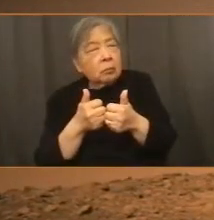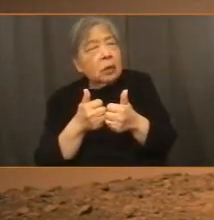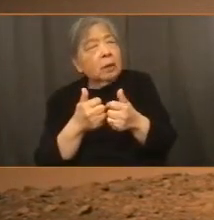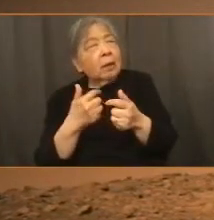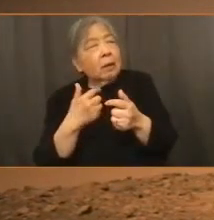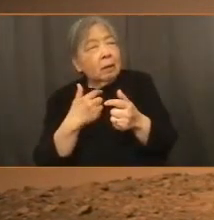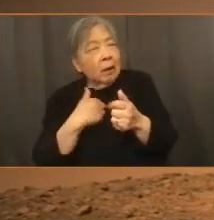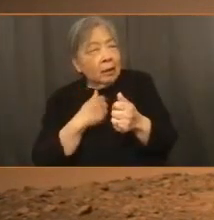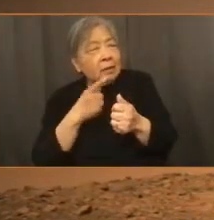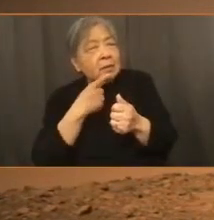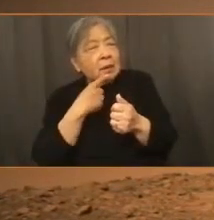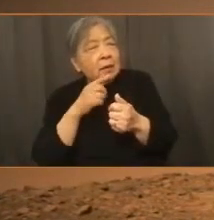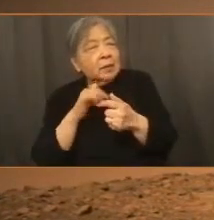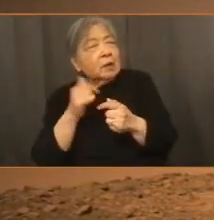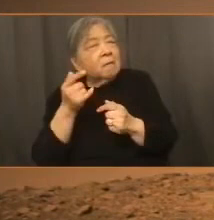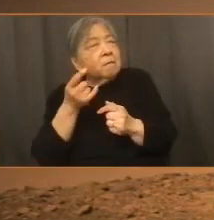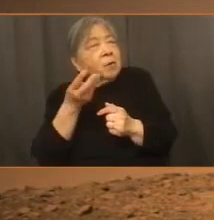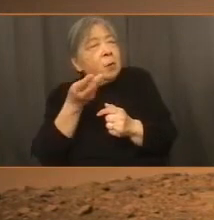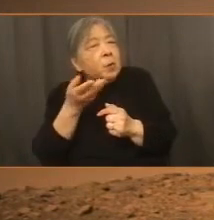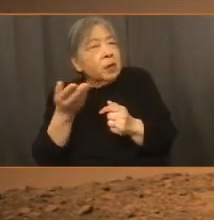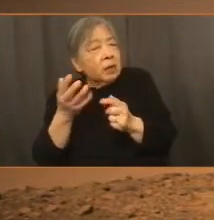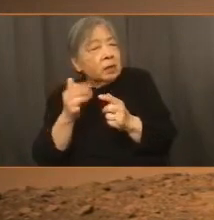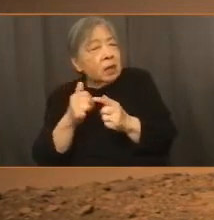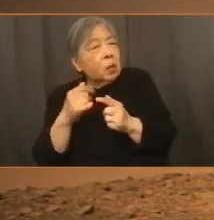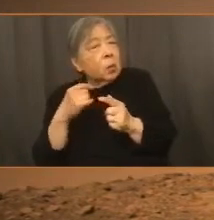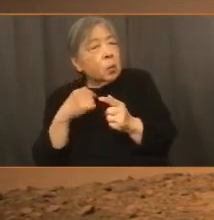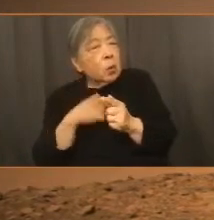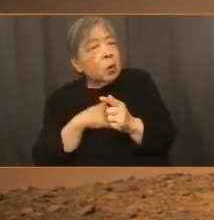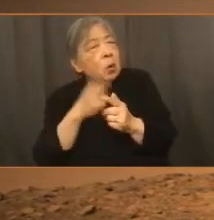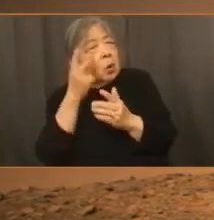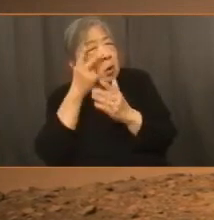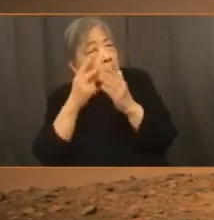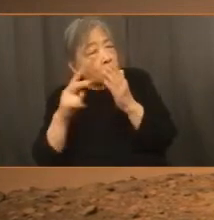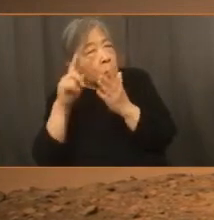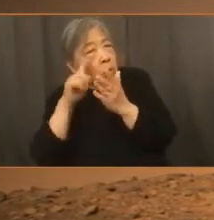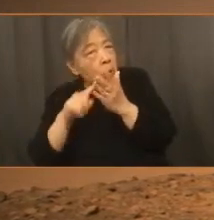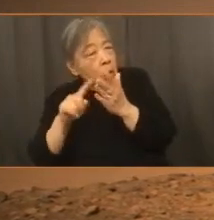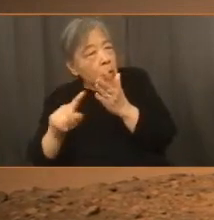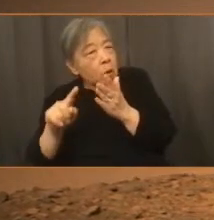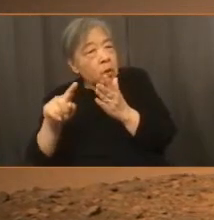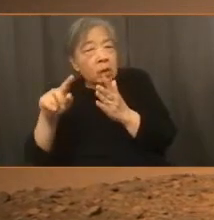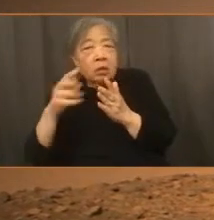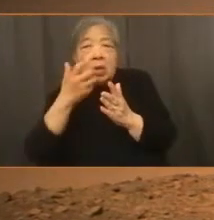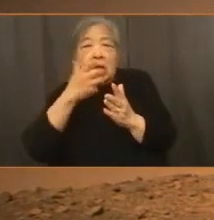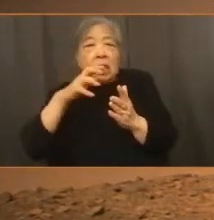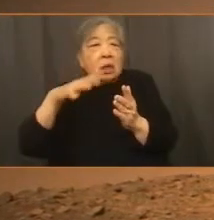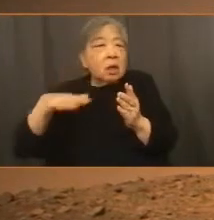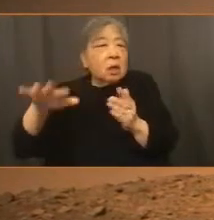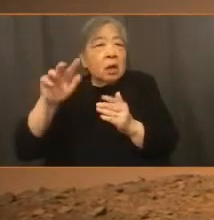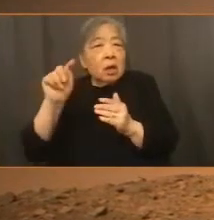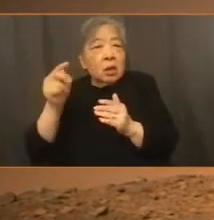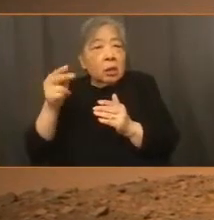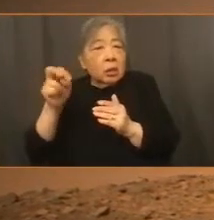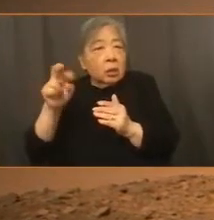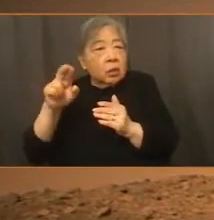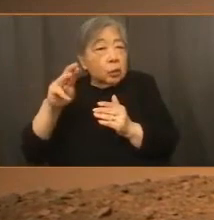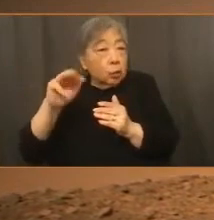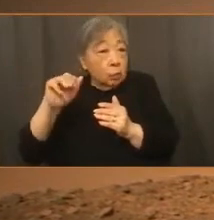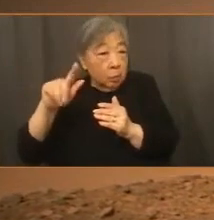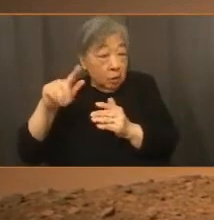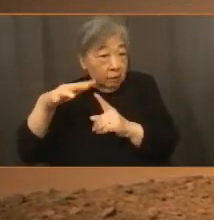couple of things that we're looking at include the thermal environment. By that I mean the temperature on the surface of Titan. It